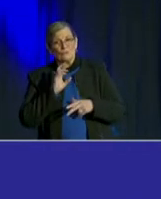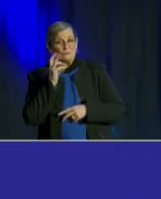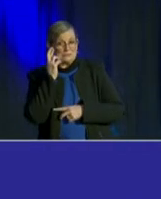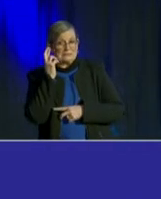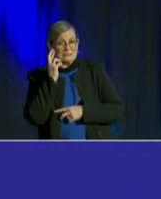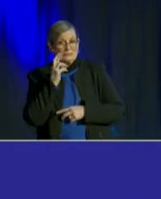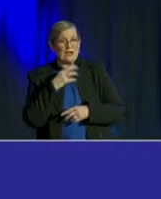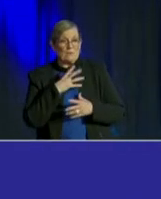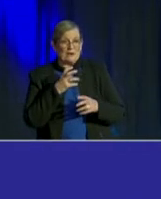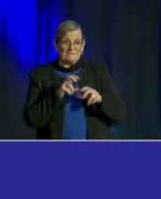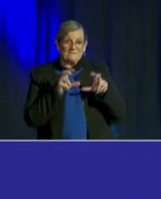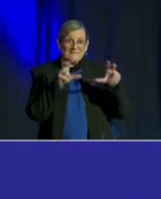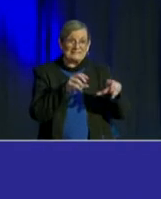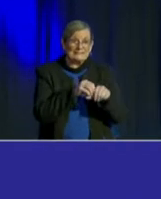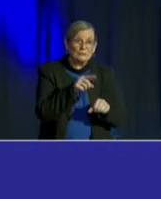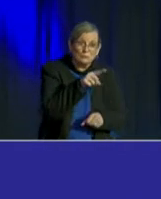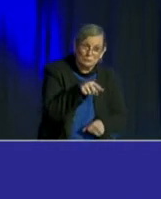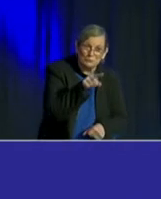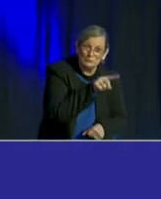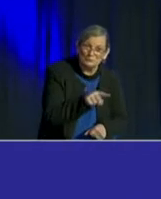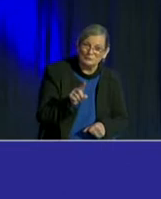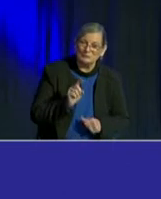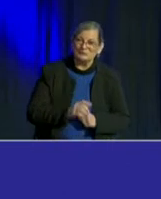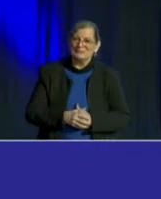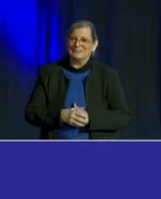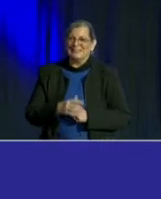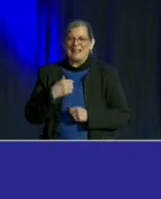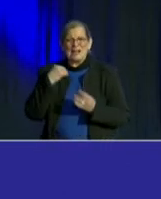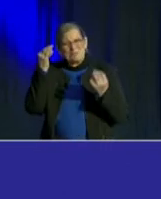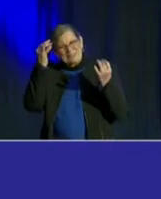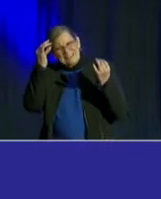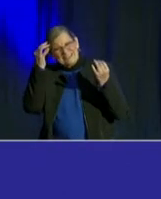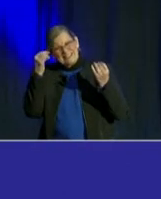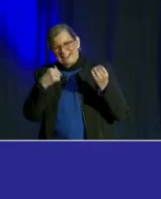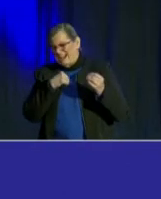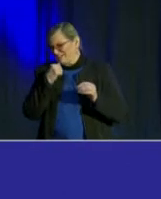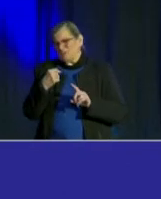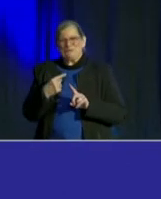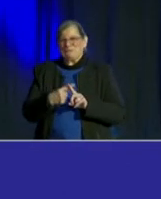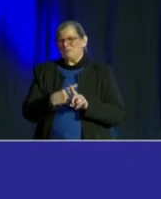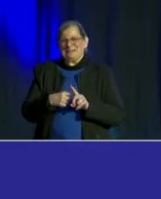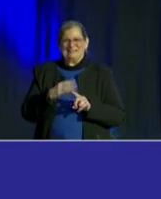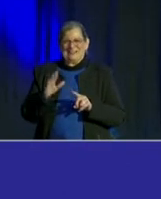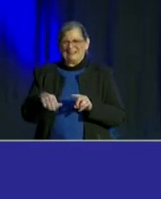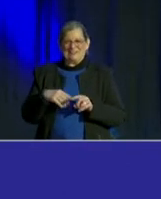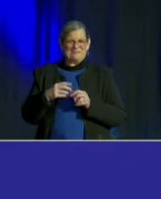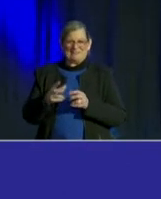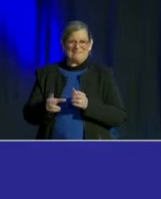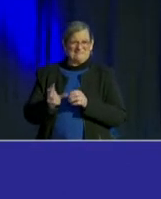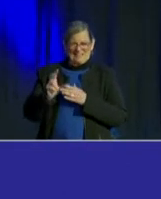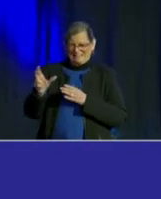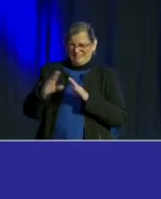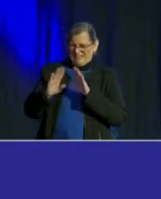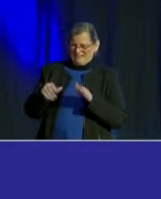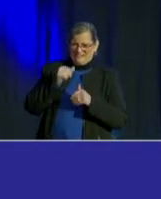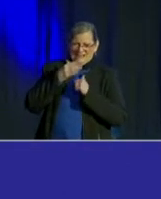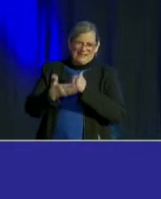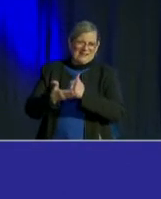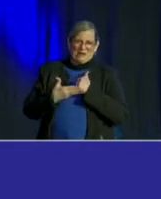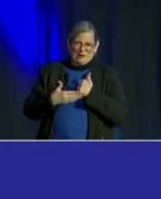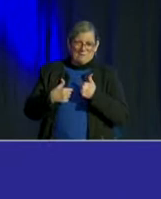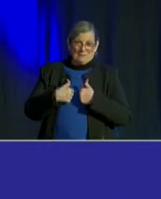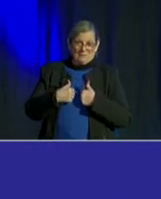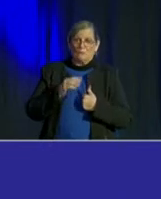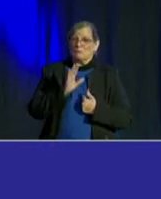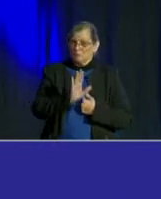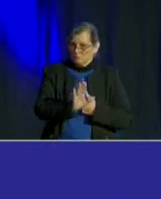you. Now, you may be thinking, I'm not a renter, so how would investing in housing help me? So we have programs in